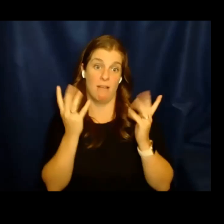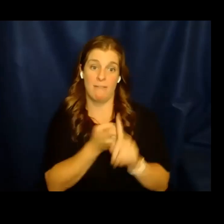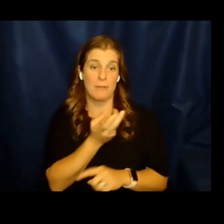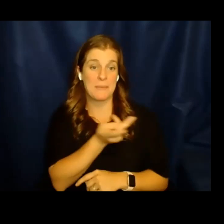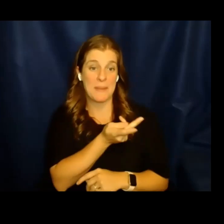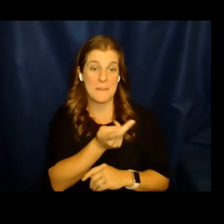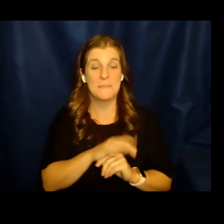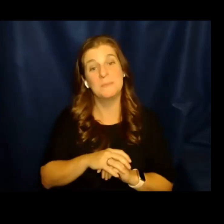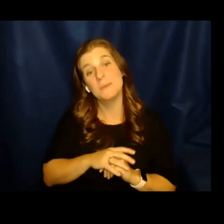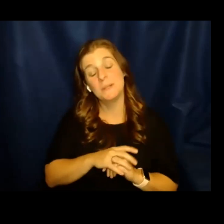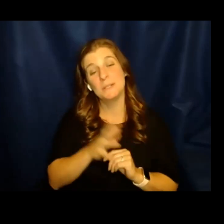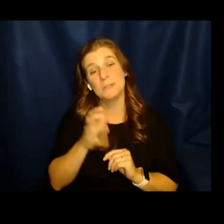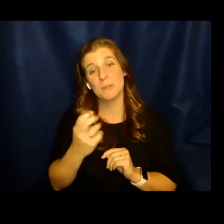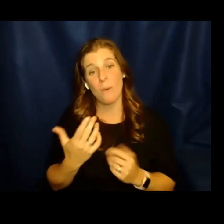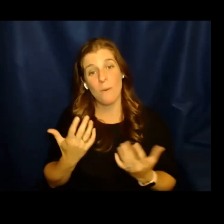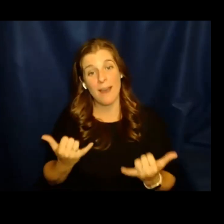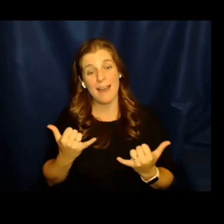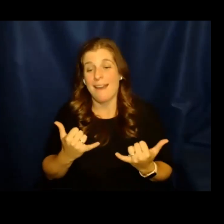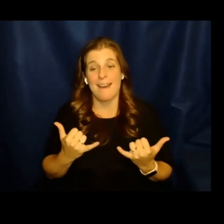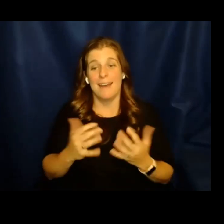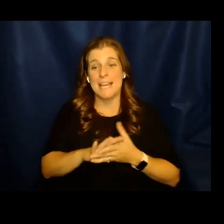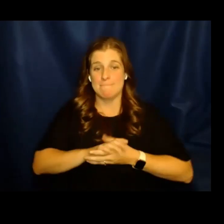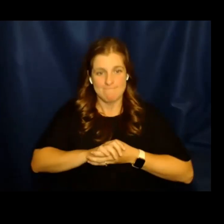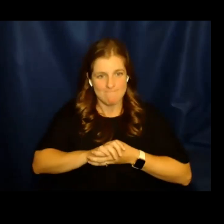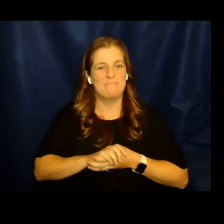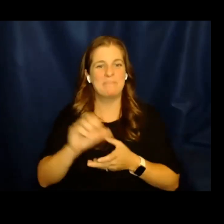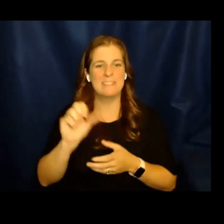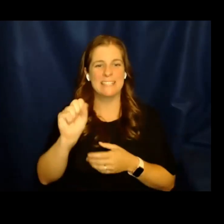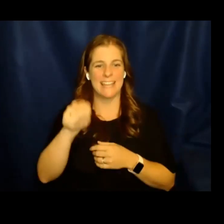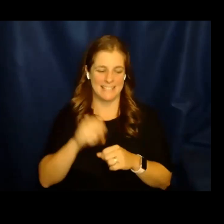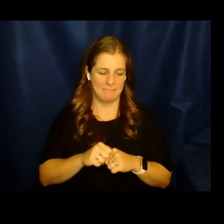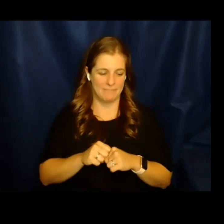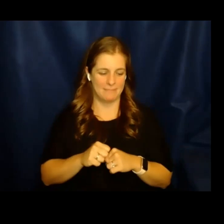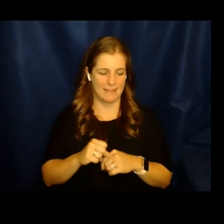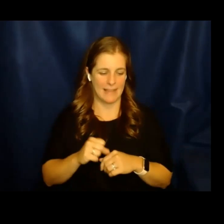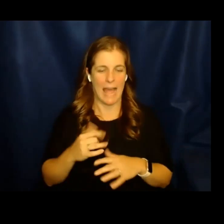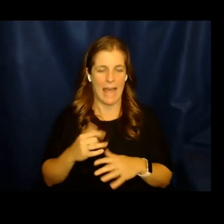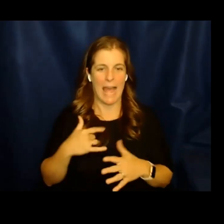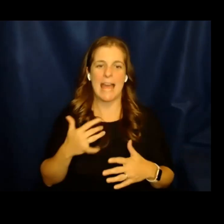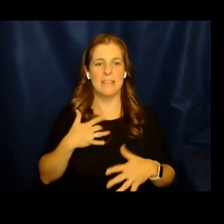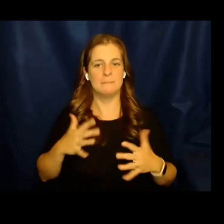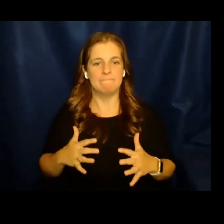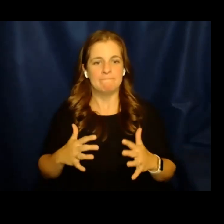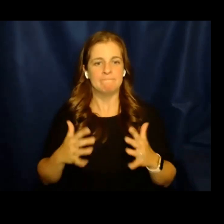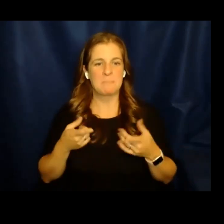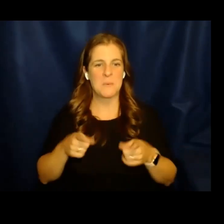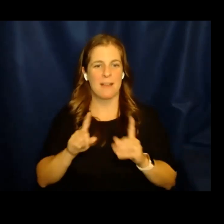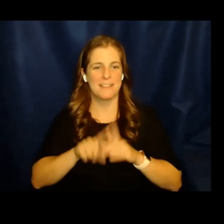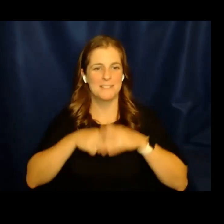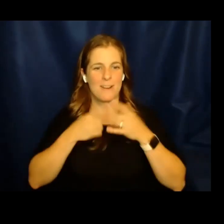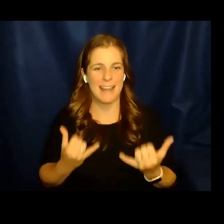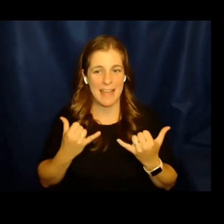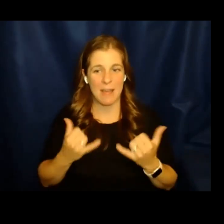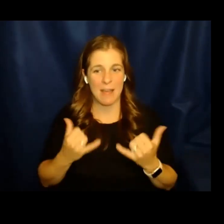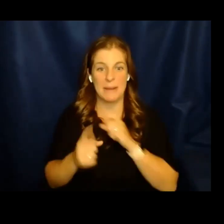I'm feeling, yes, sort of shaky as I begin, and very much